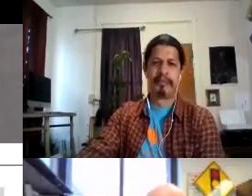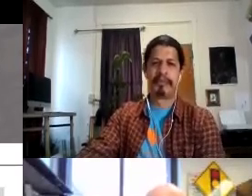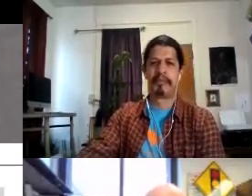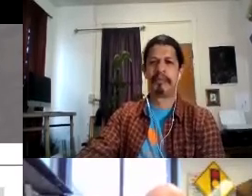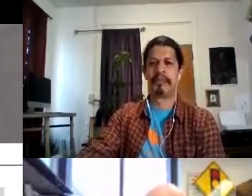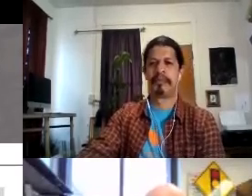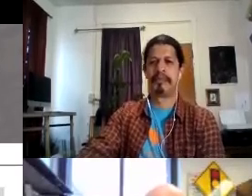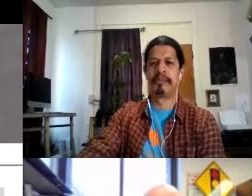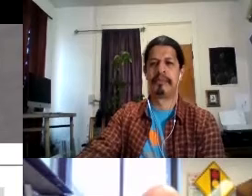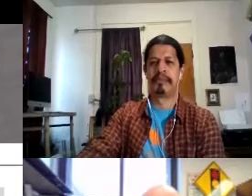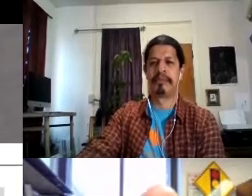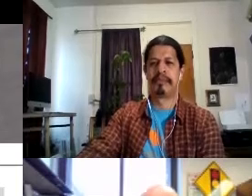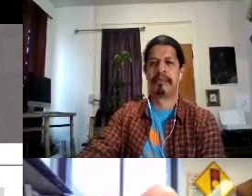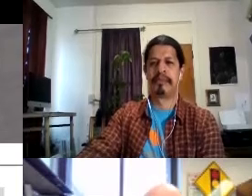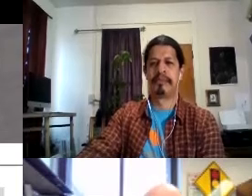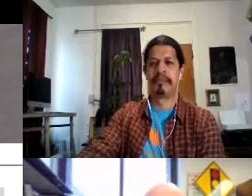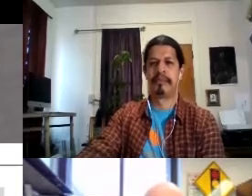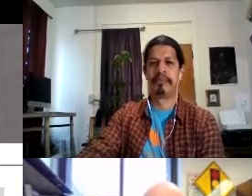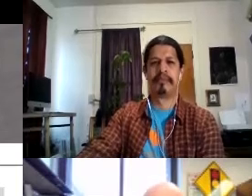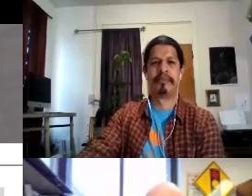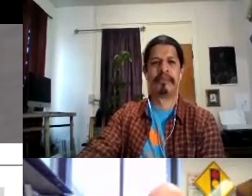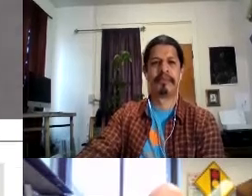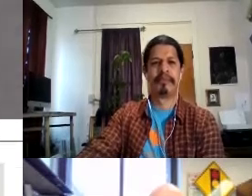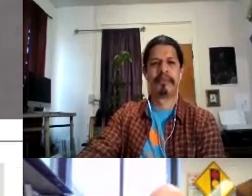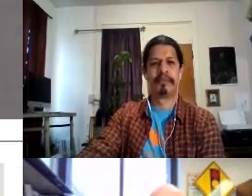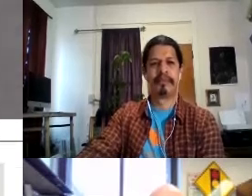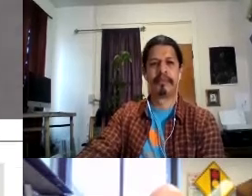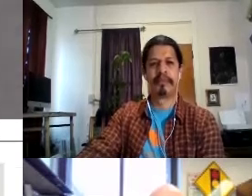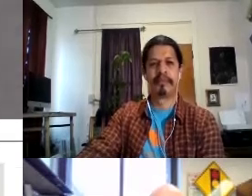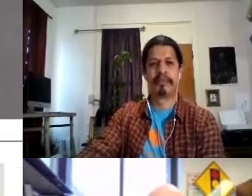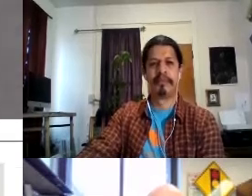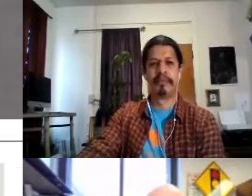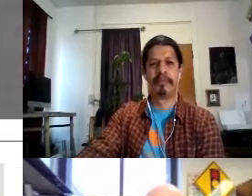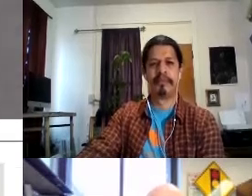northbound side of the street. Next slide, Ricardo.